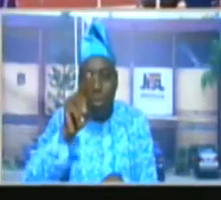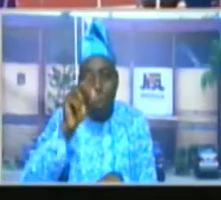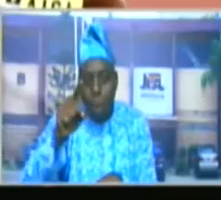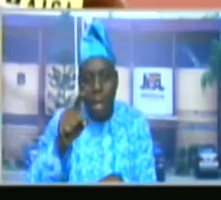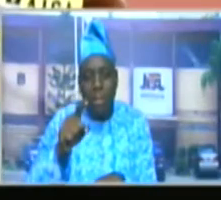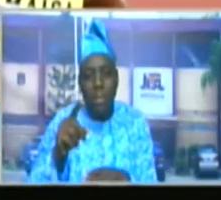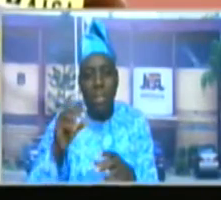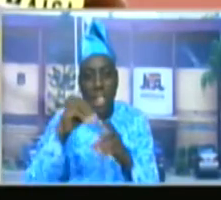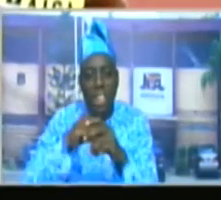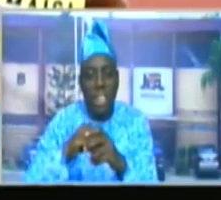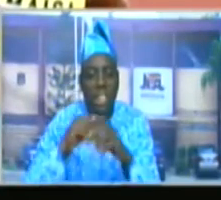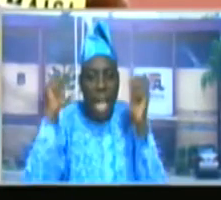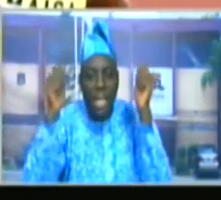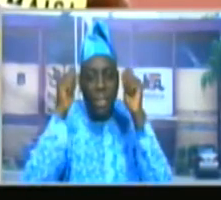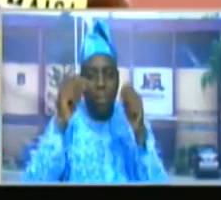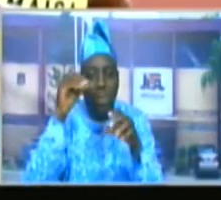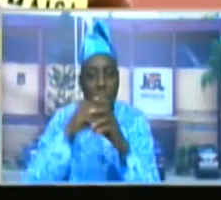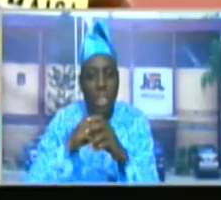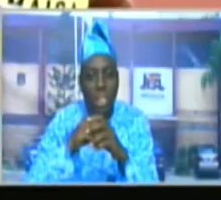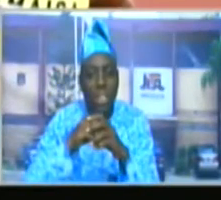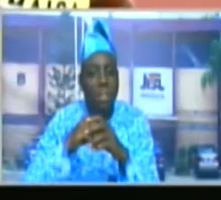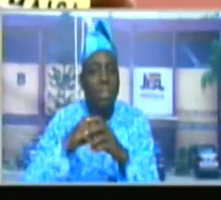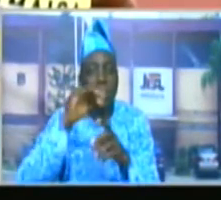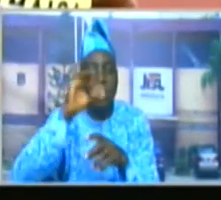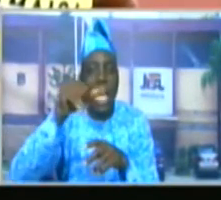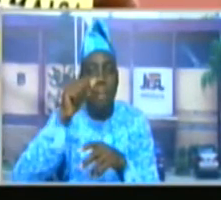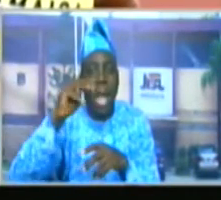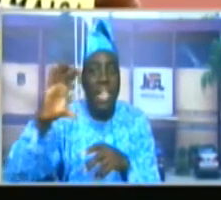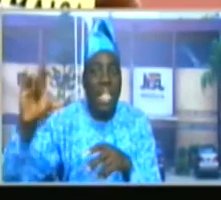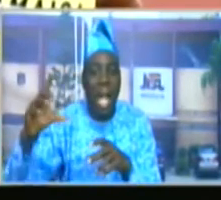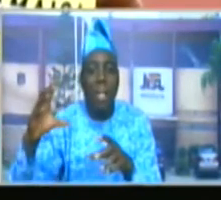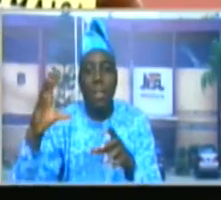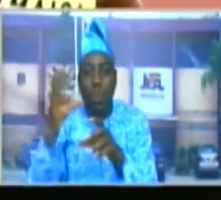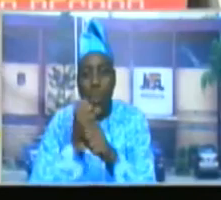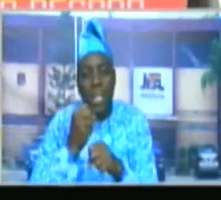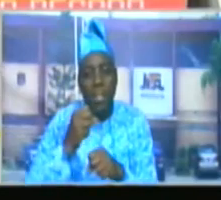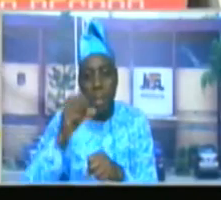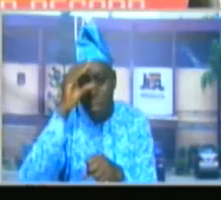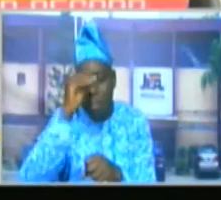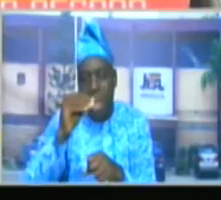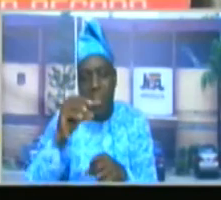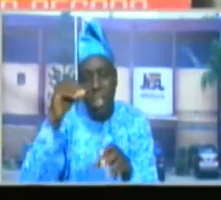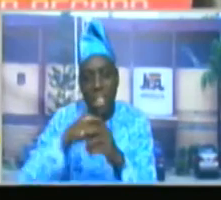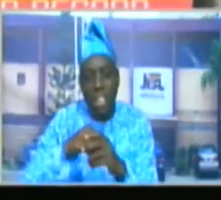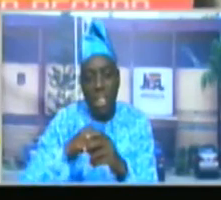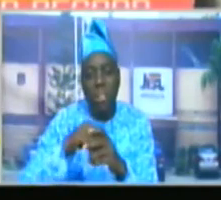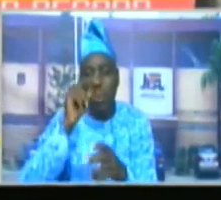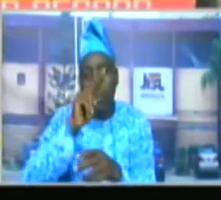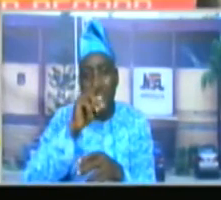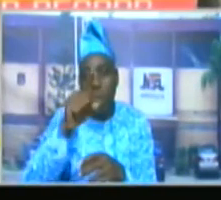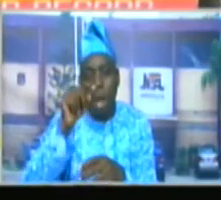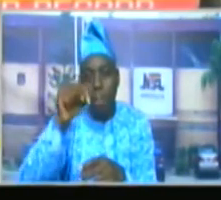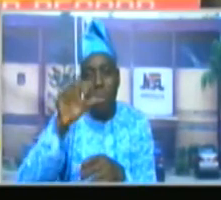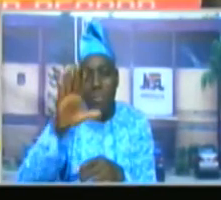Athletics Championships in Oregon, as Jamaica's Sherika Jackson eased to women's 200 meters victory in 21.45